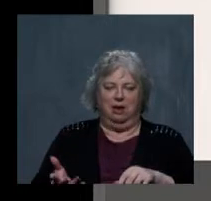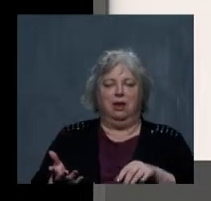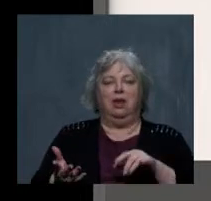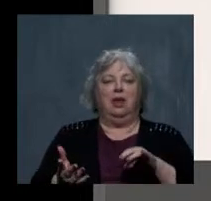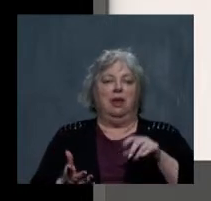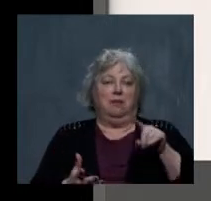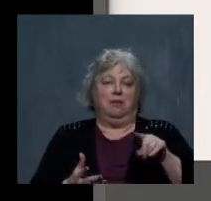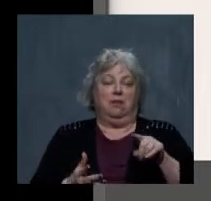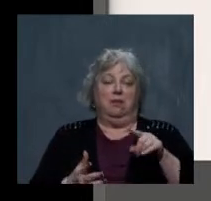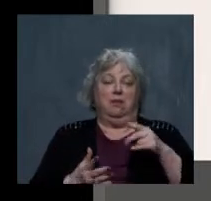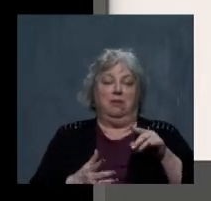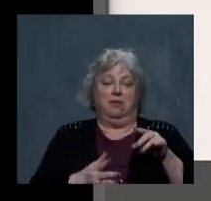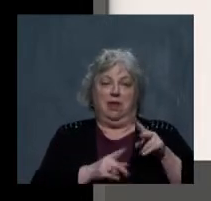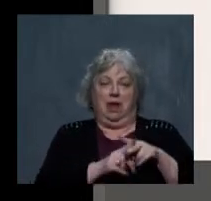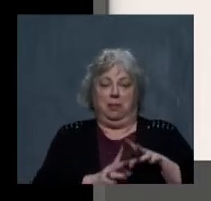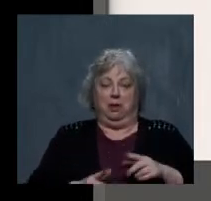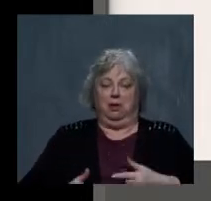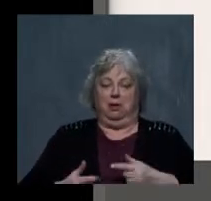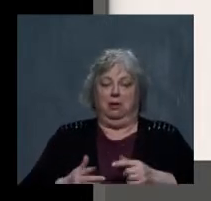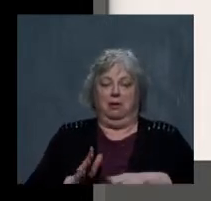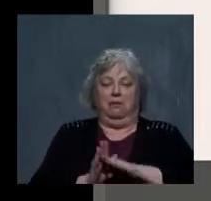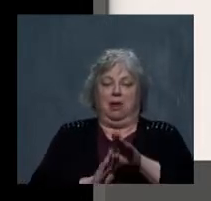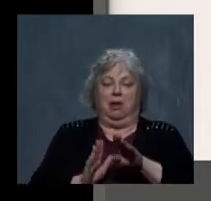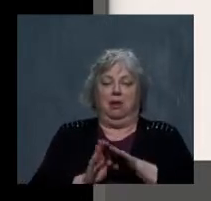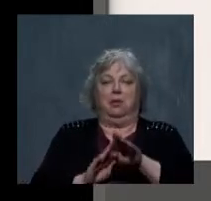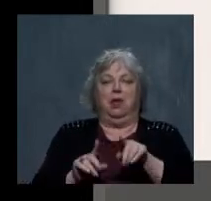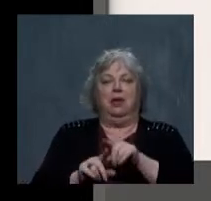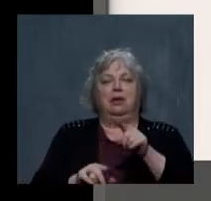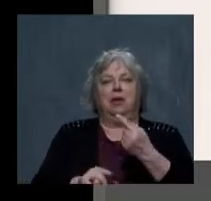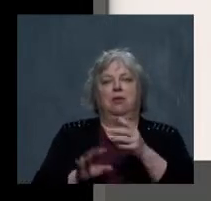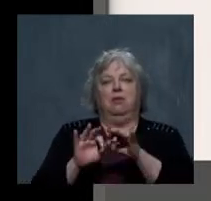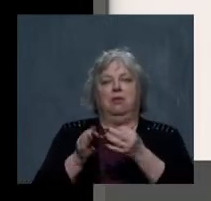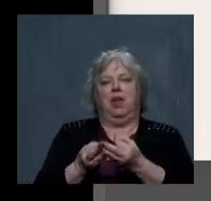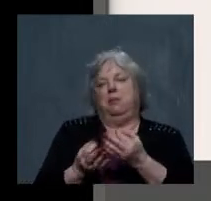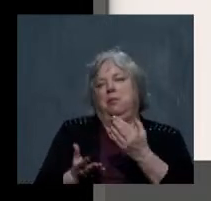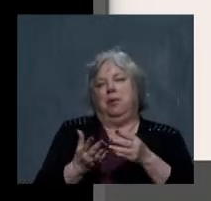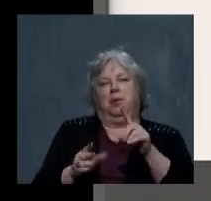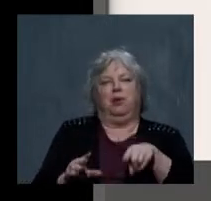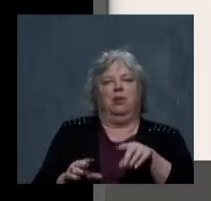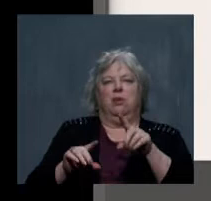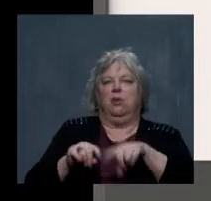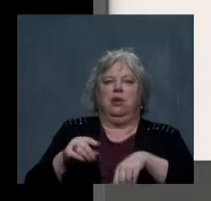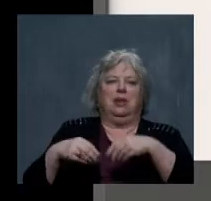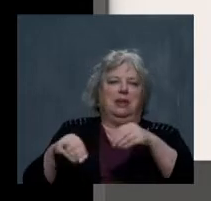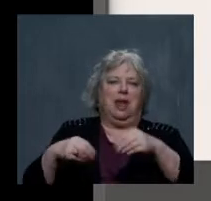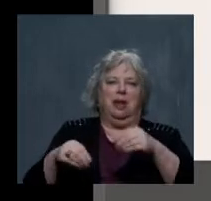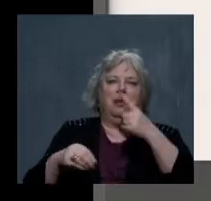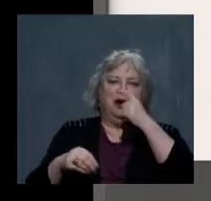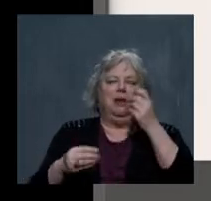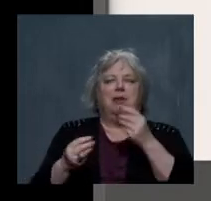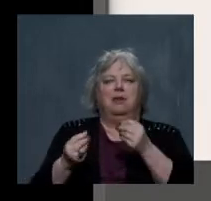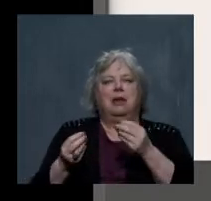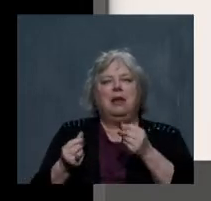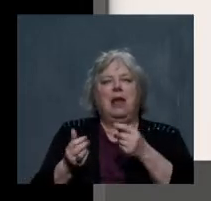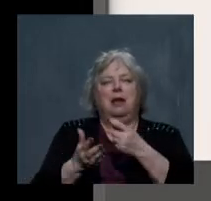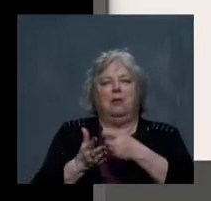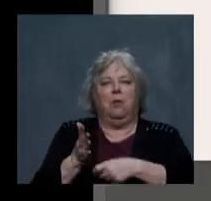develop it as single-family, he likely could not market it because of the infrastructure and land costs that he would have to